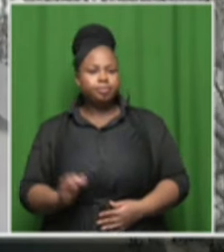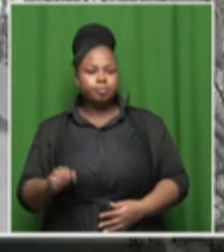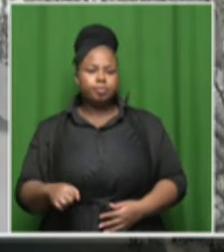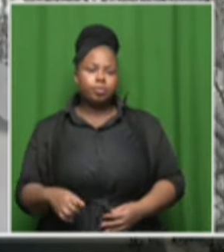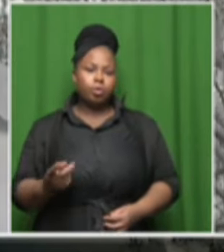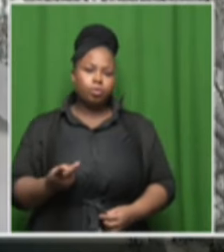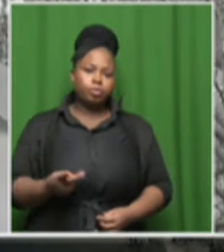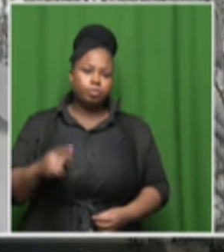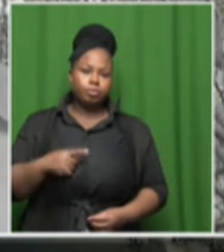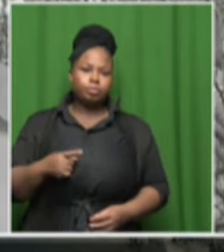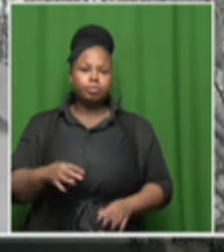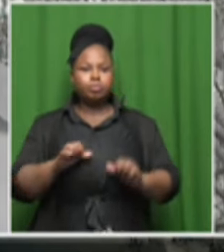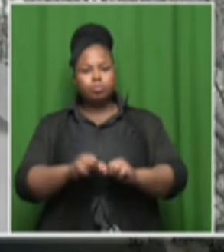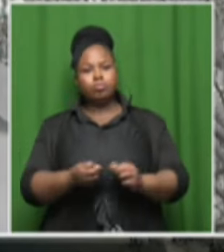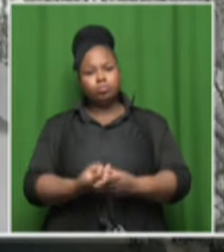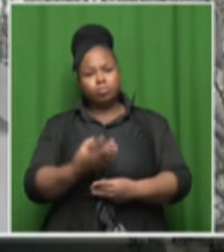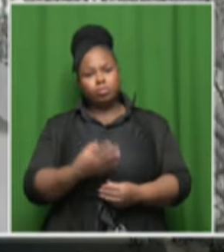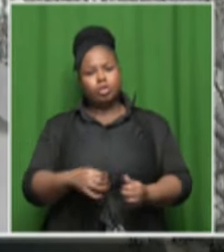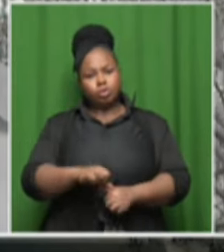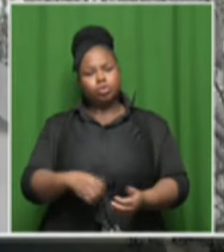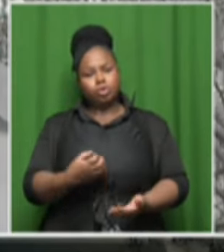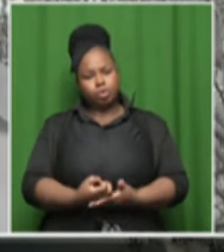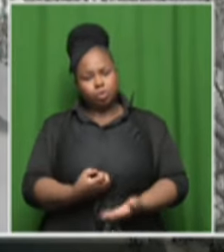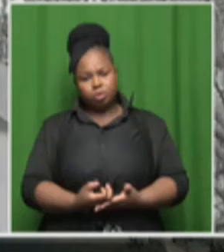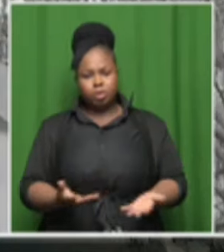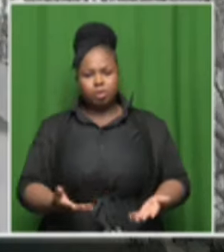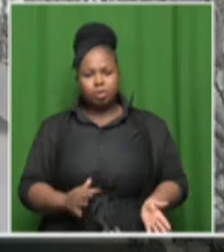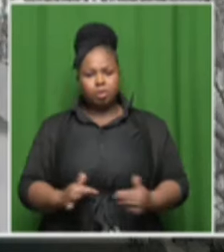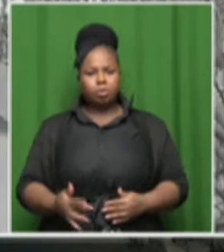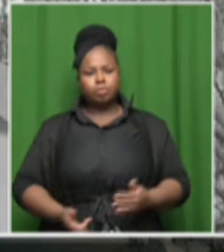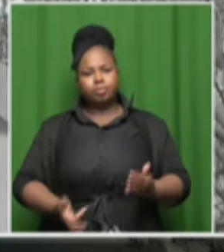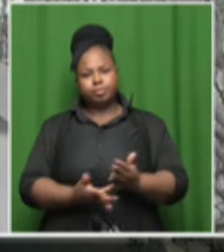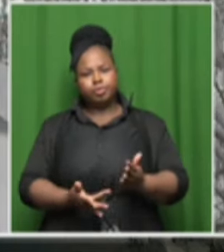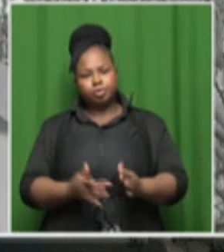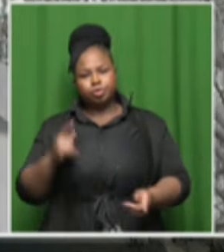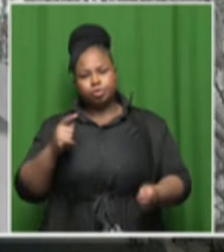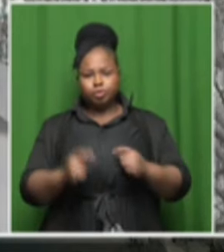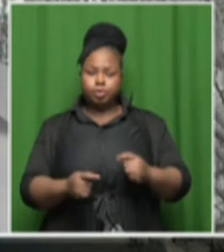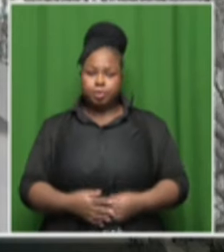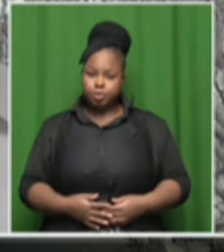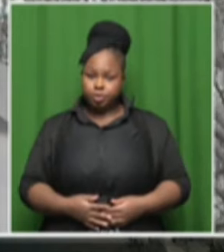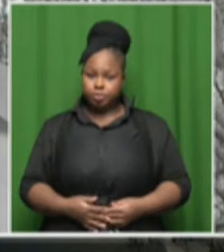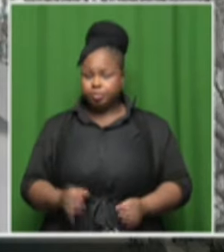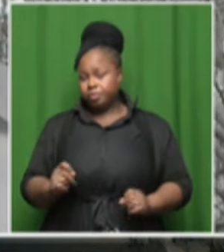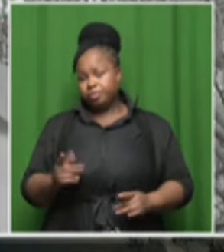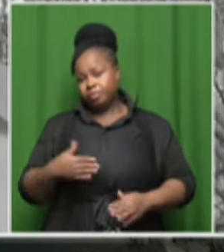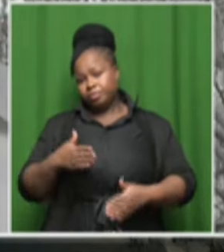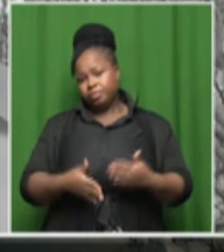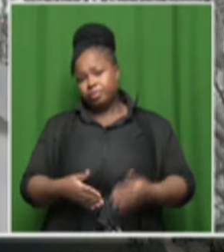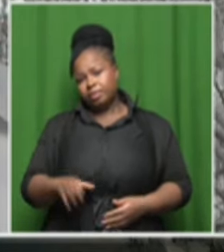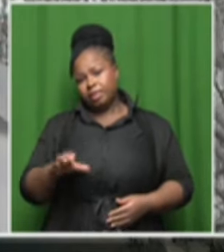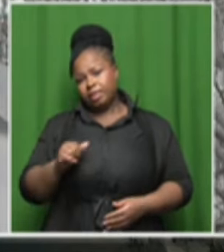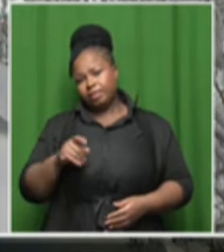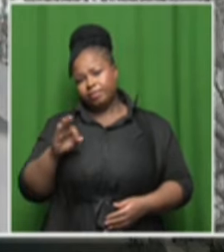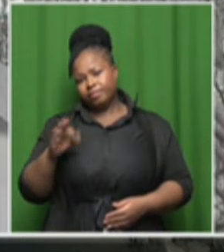foster growth socio-economically through this digital transformation at large. So let's leave the conversation there for now. Cliff DeWitt, thank you